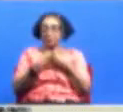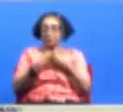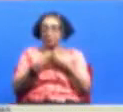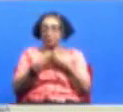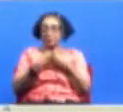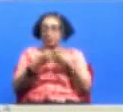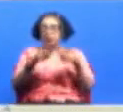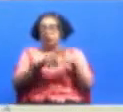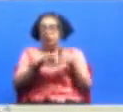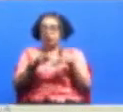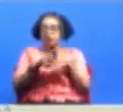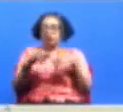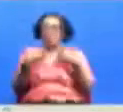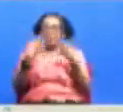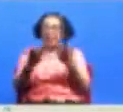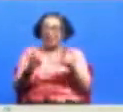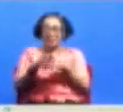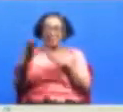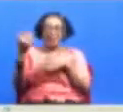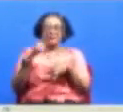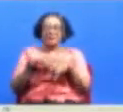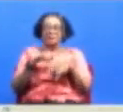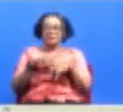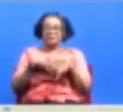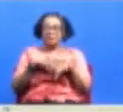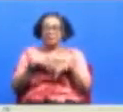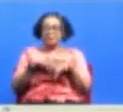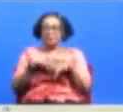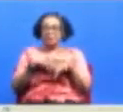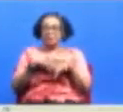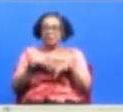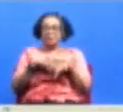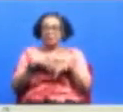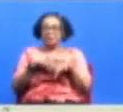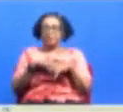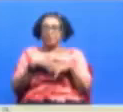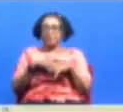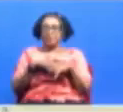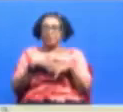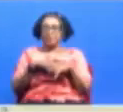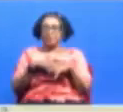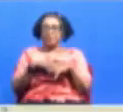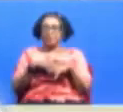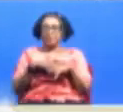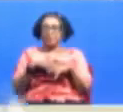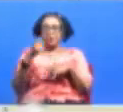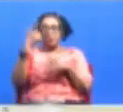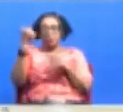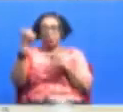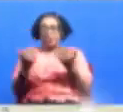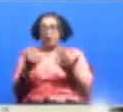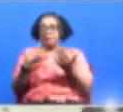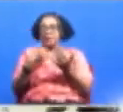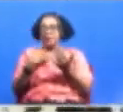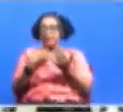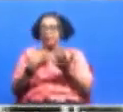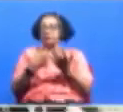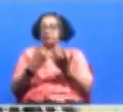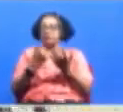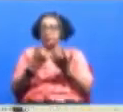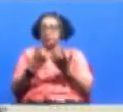I hope to be on the podium again like last time, and maybe go one or two better, because I have a bronze already,